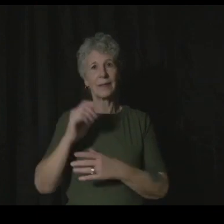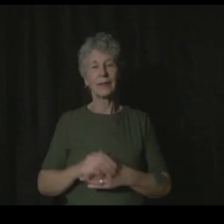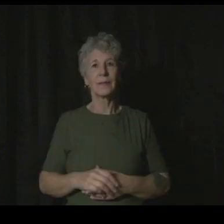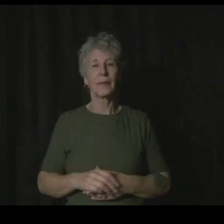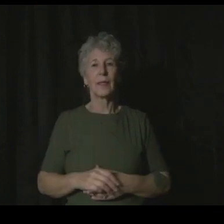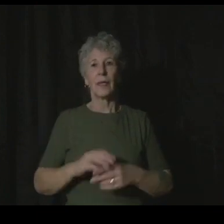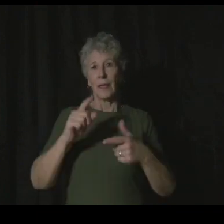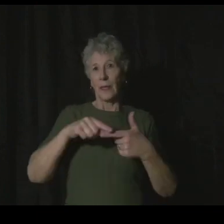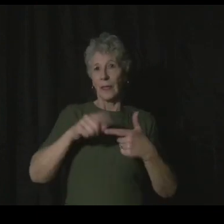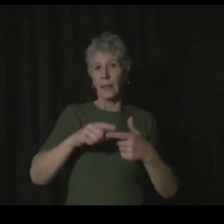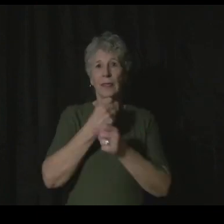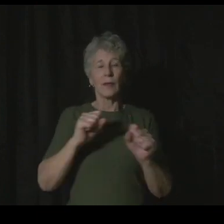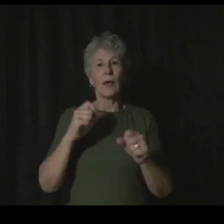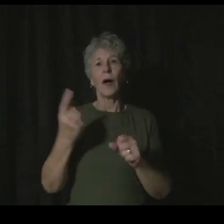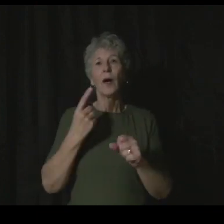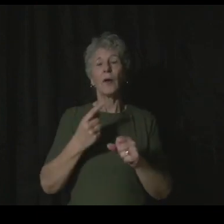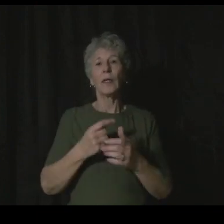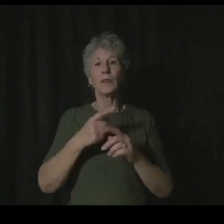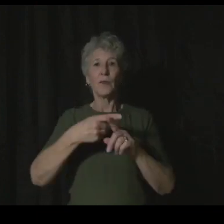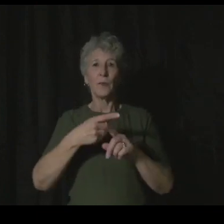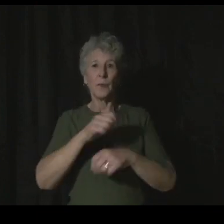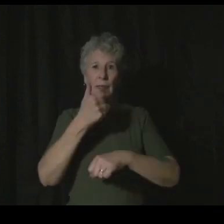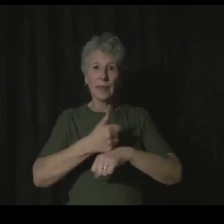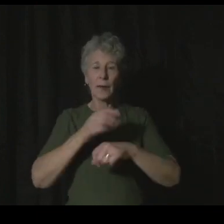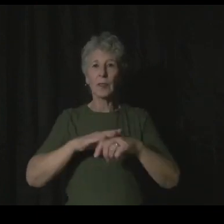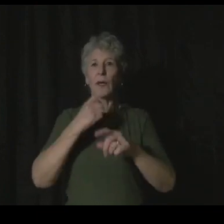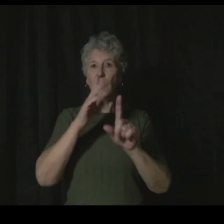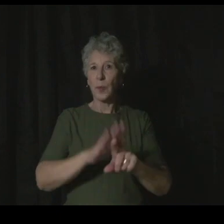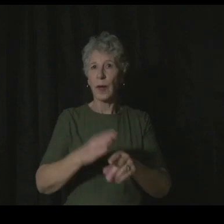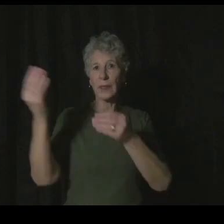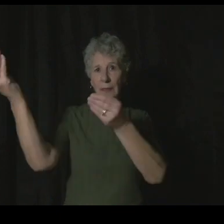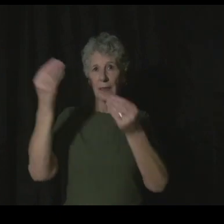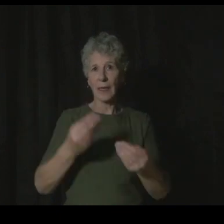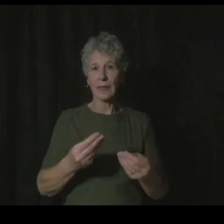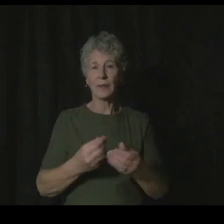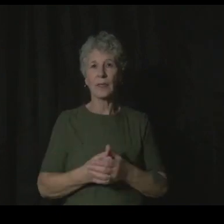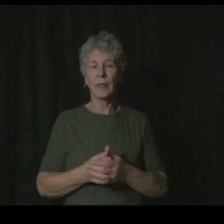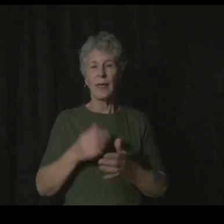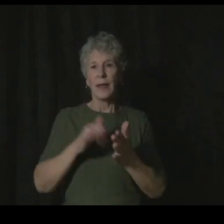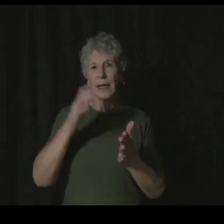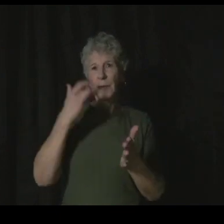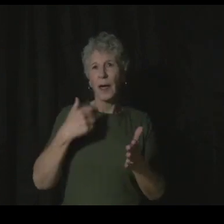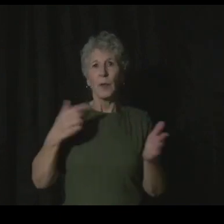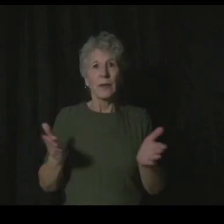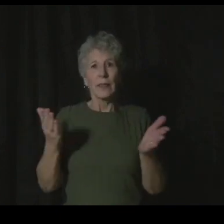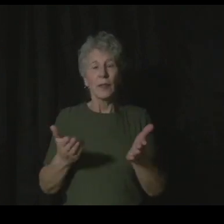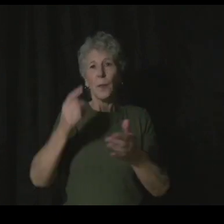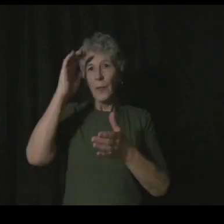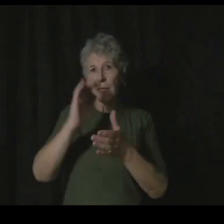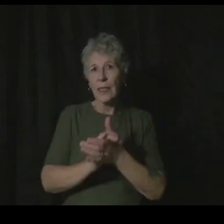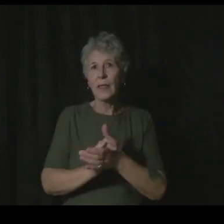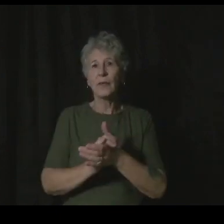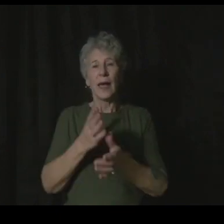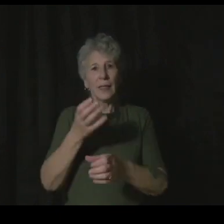Second, salvation is always based on a promise that God gives. And that's why we're exhorted so much in the scriptures to believe